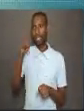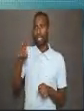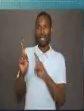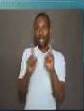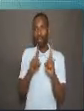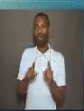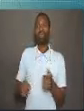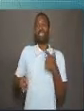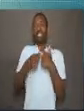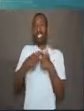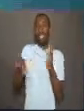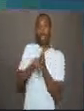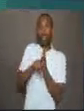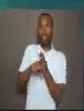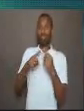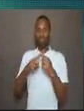law.